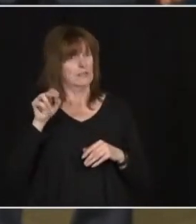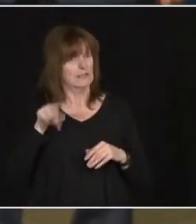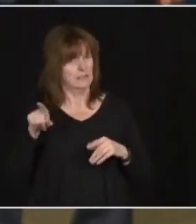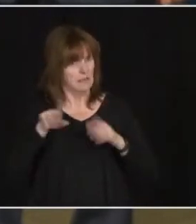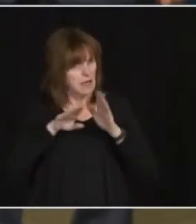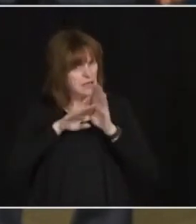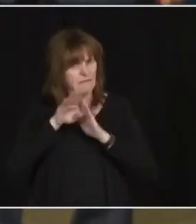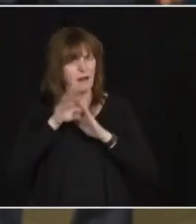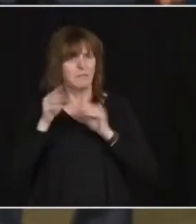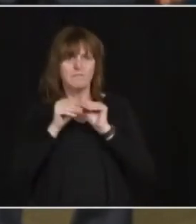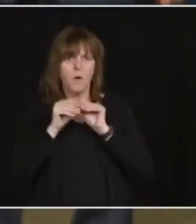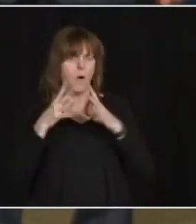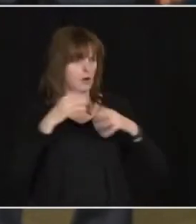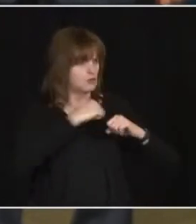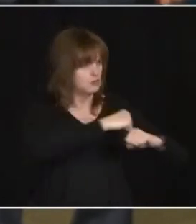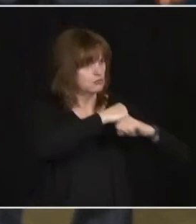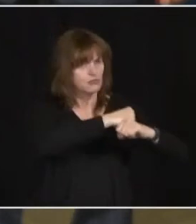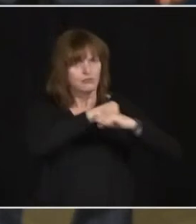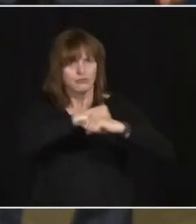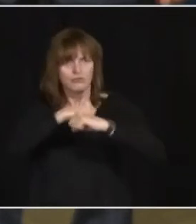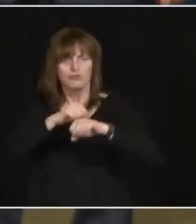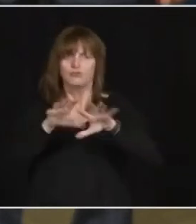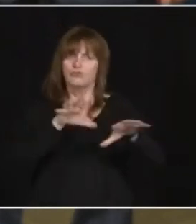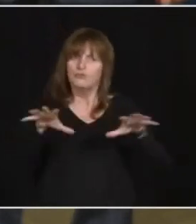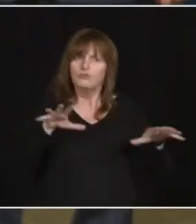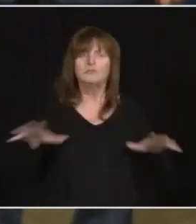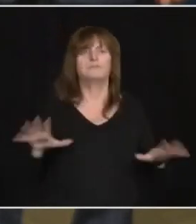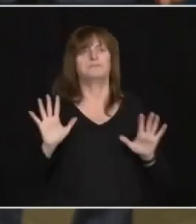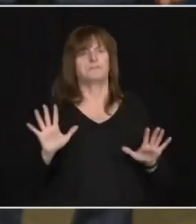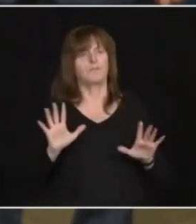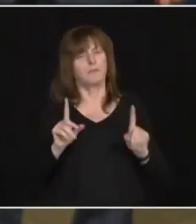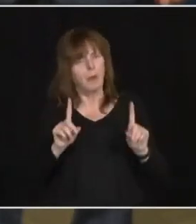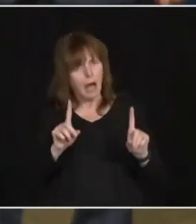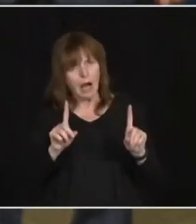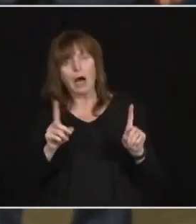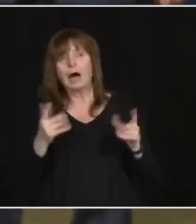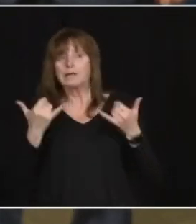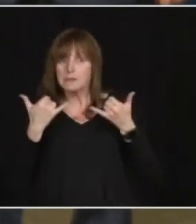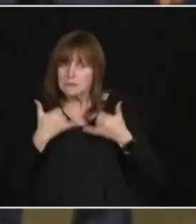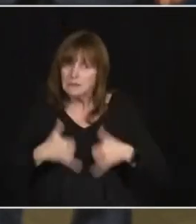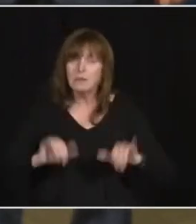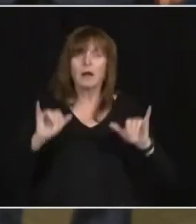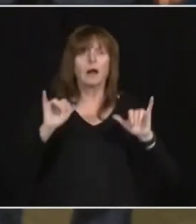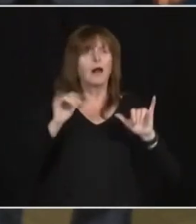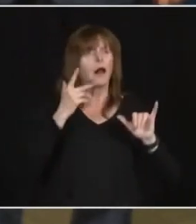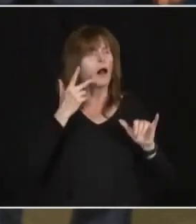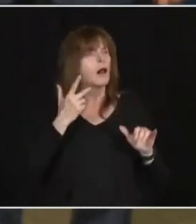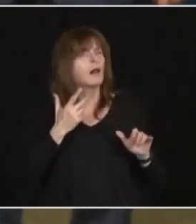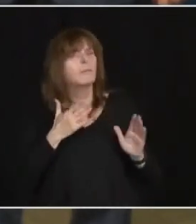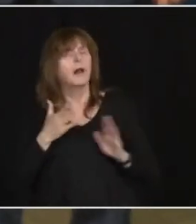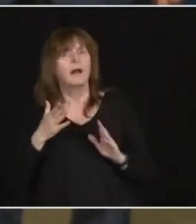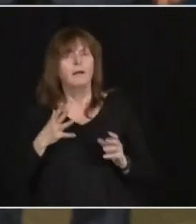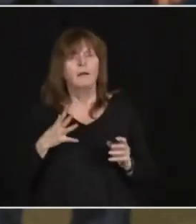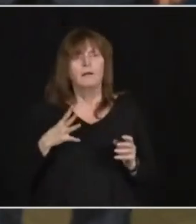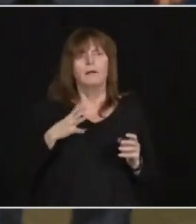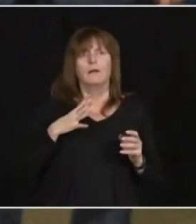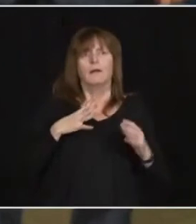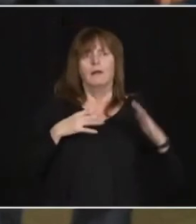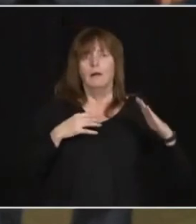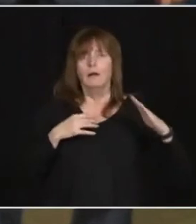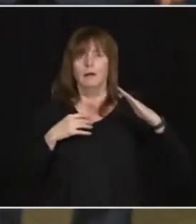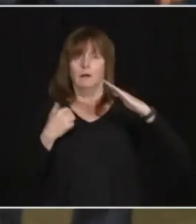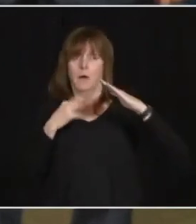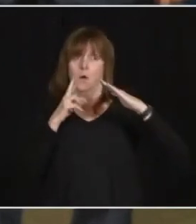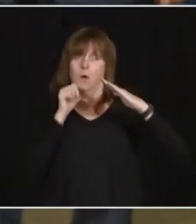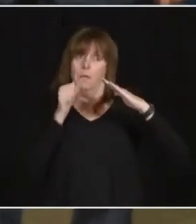we are with this. But we are still planning for an increase in numbers. I hope we don't need to use them, and we